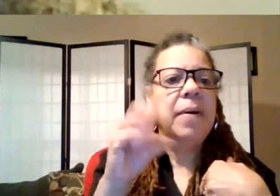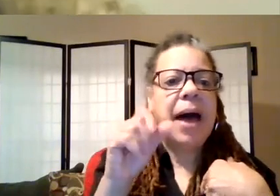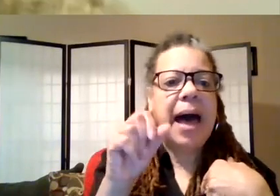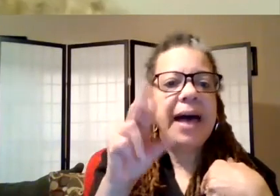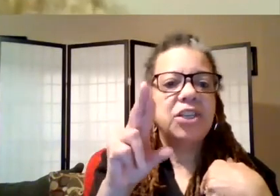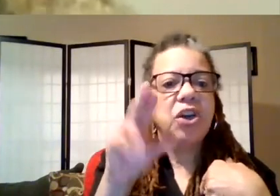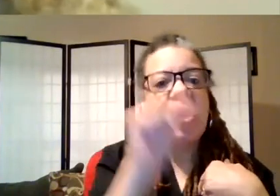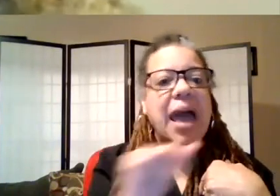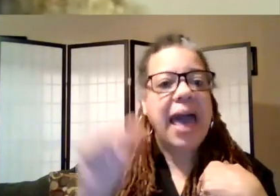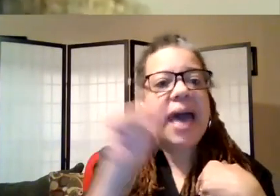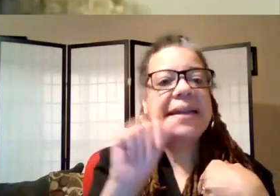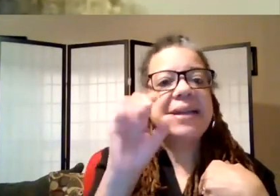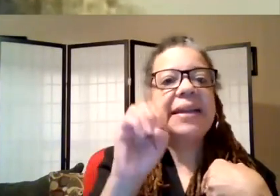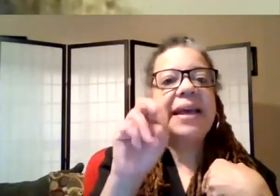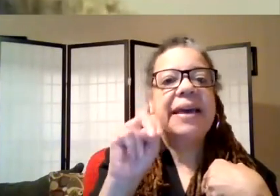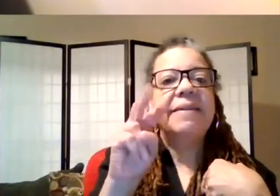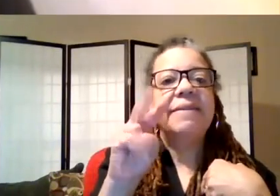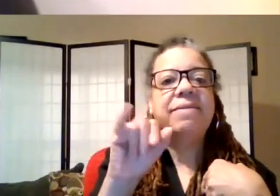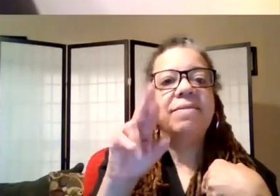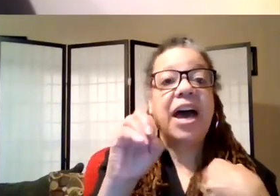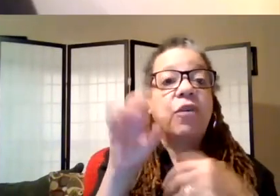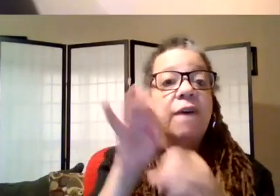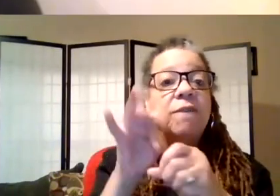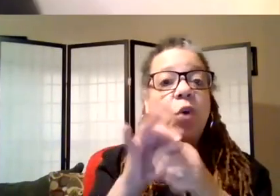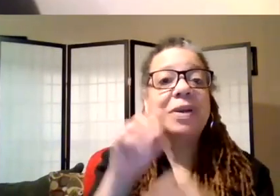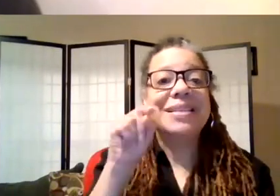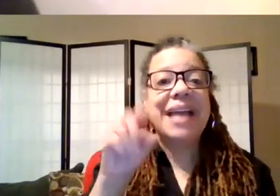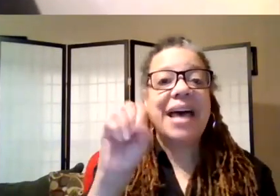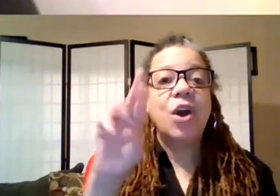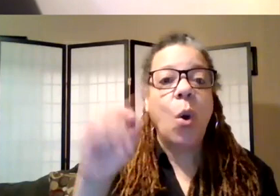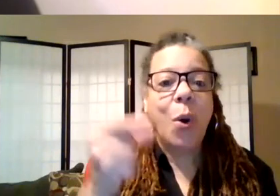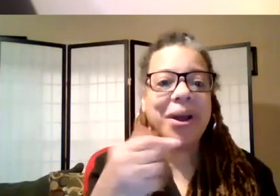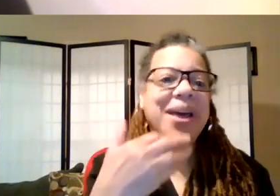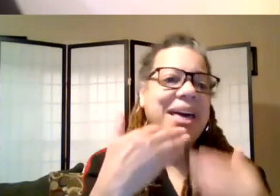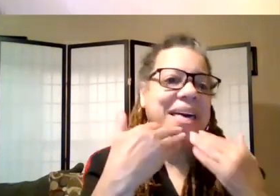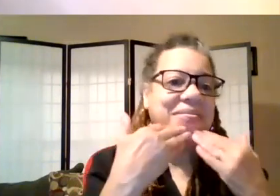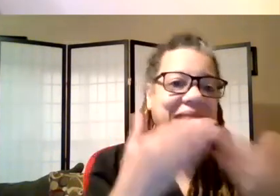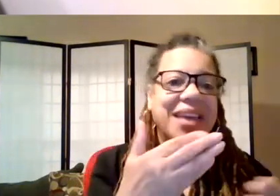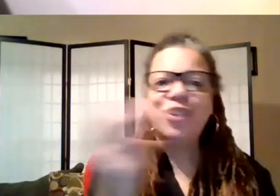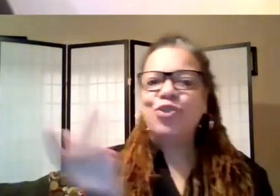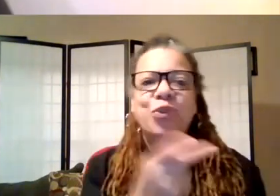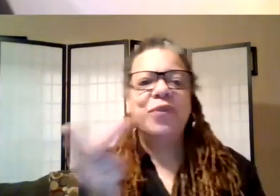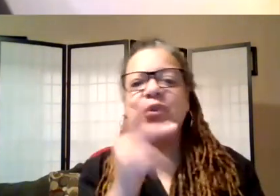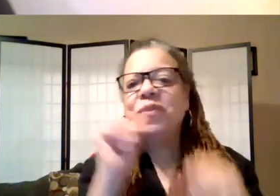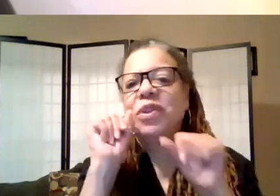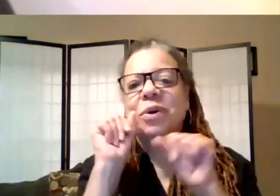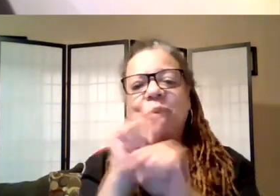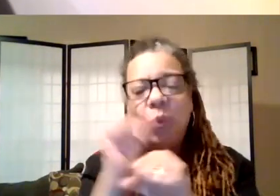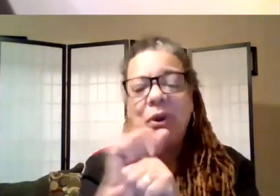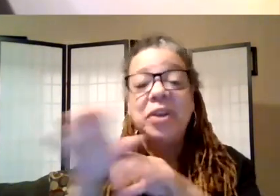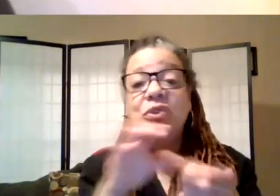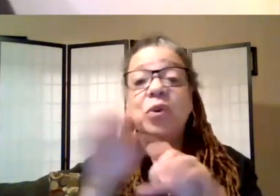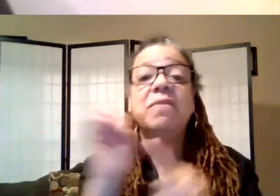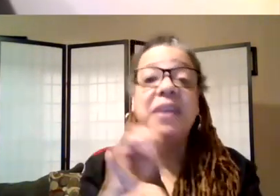oscar@envirovoters.org. Fantastic. Well, thank you, Gretchen. Thank you, Oscar, for the work y'all are doing for our environment,